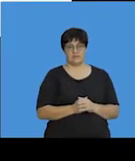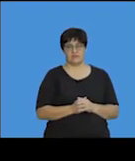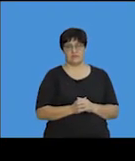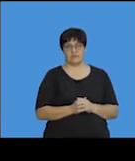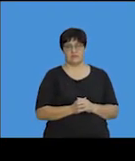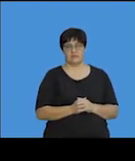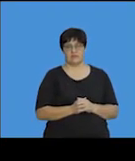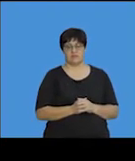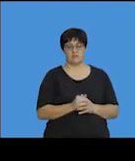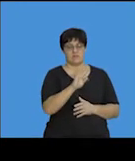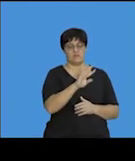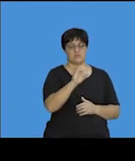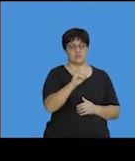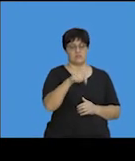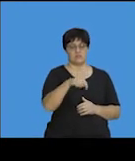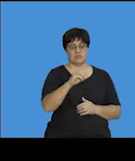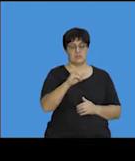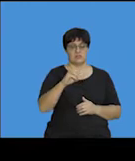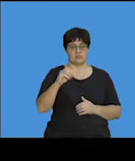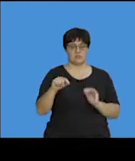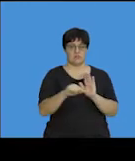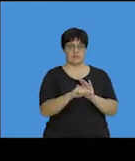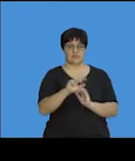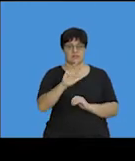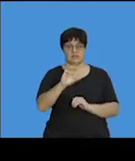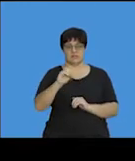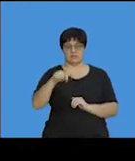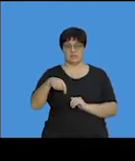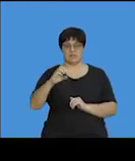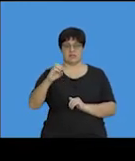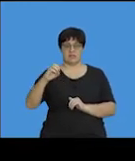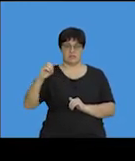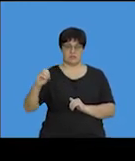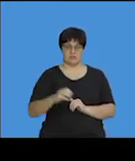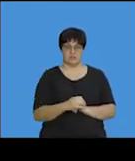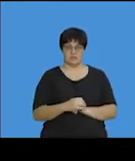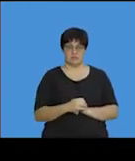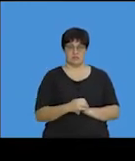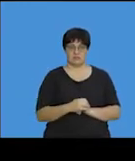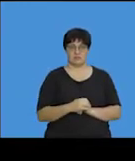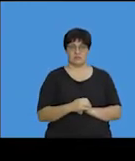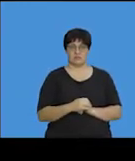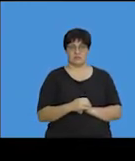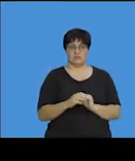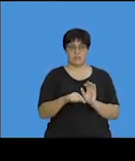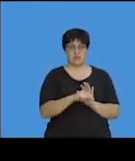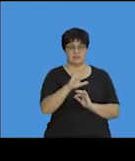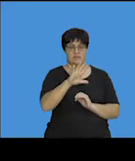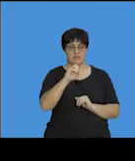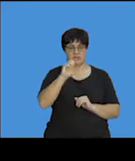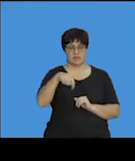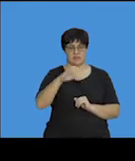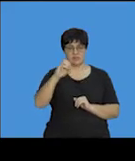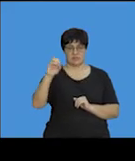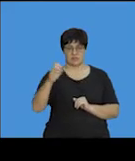just do it here. So we've got 40,000 minus 90,000. And we get